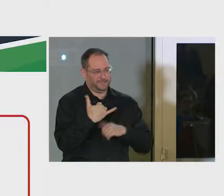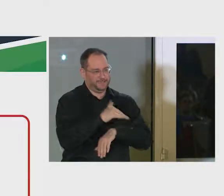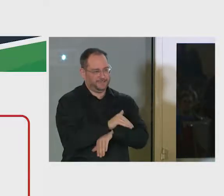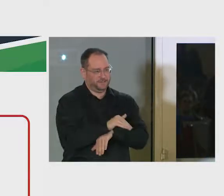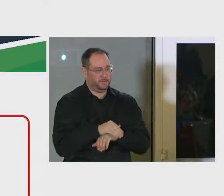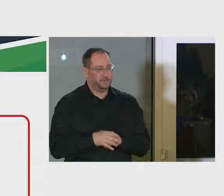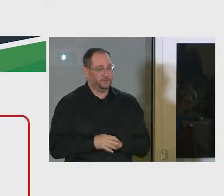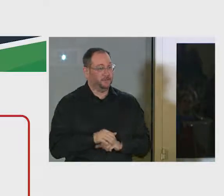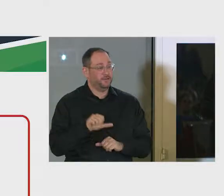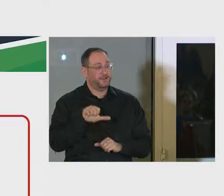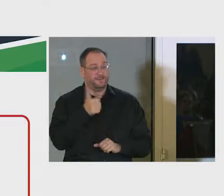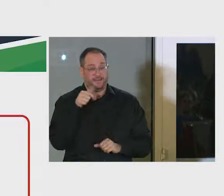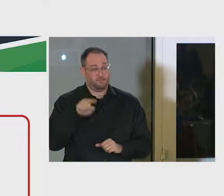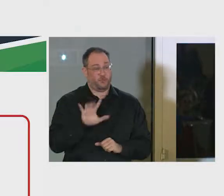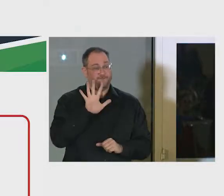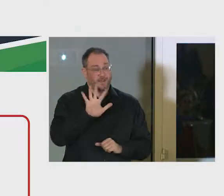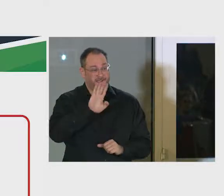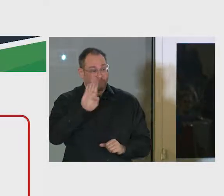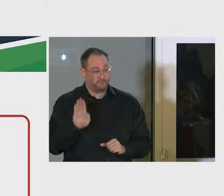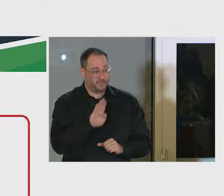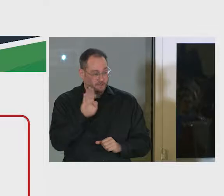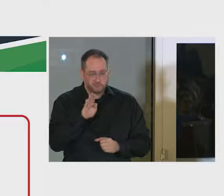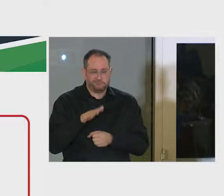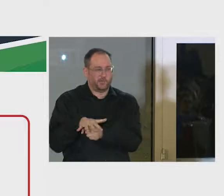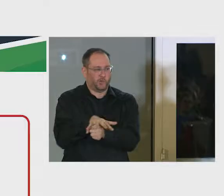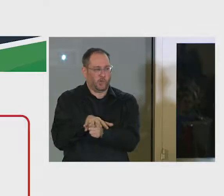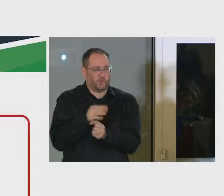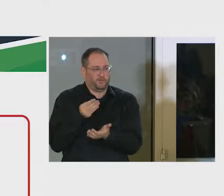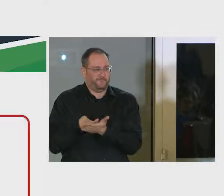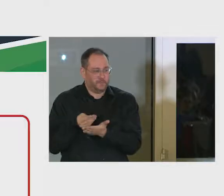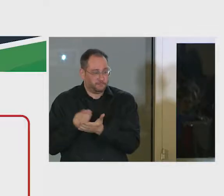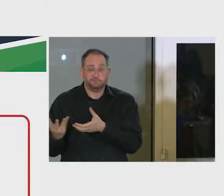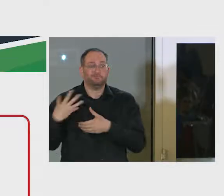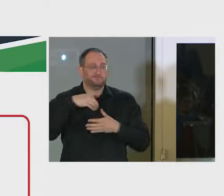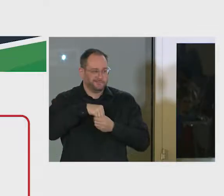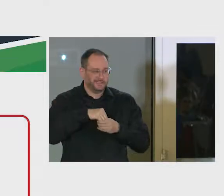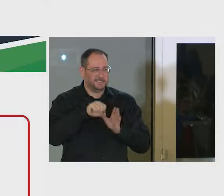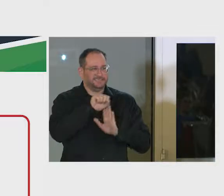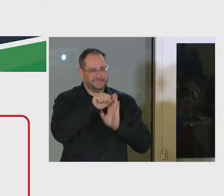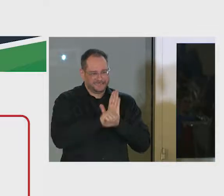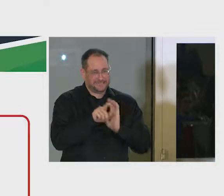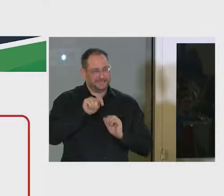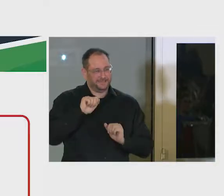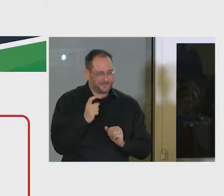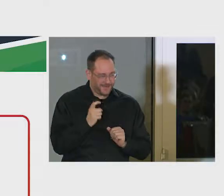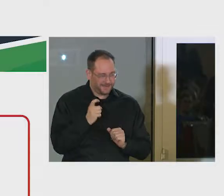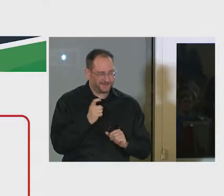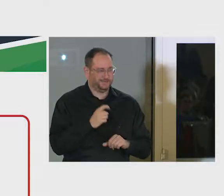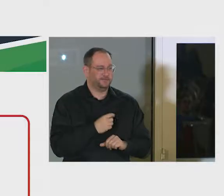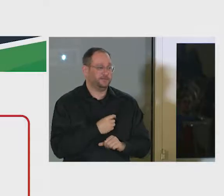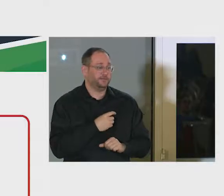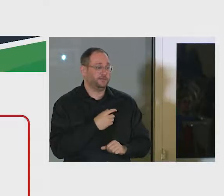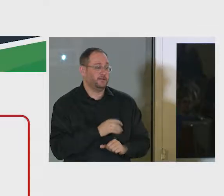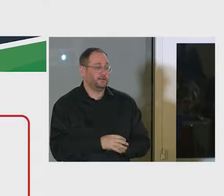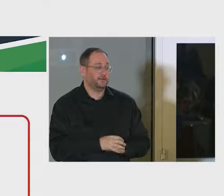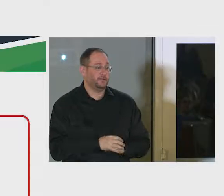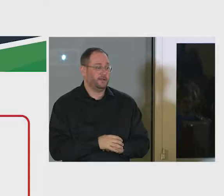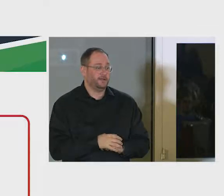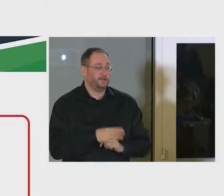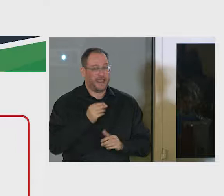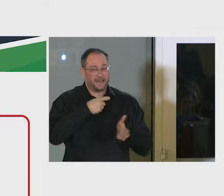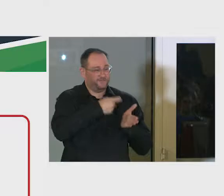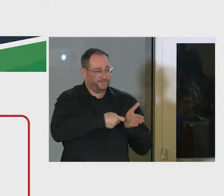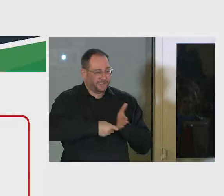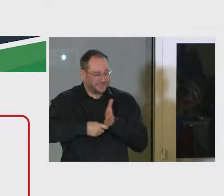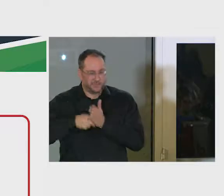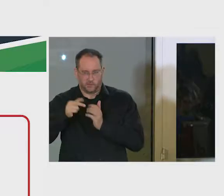local funds, which includes our locally raised taxes, but also special purpose revenues like the fees and fines that you pay, and these help cover a lot of